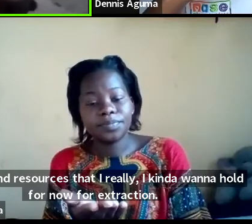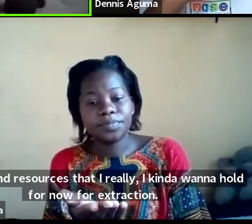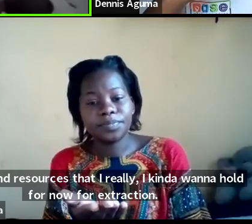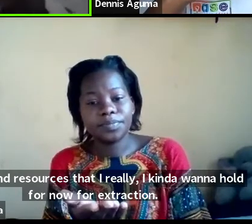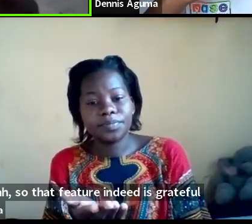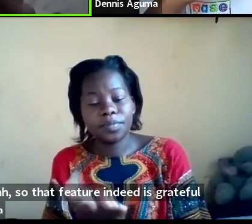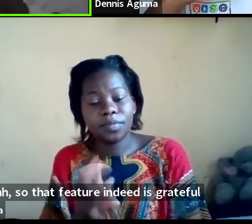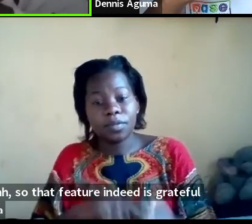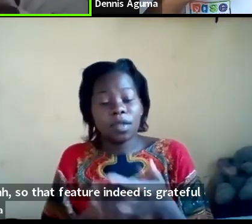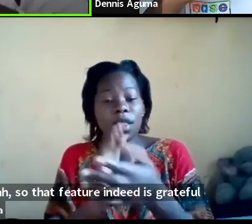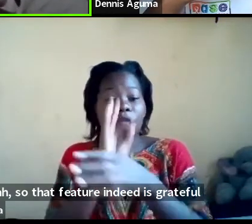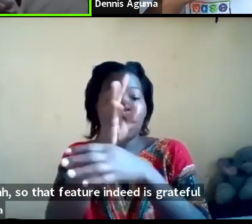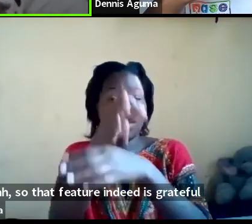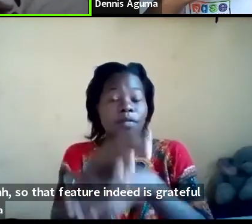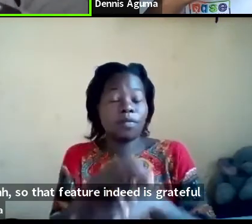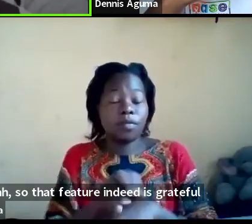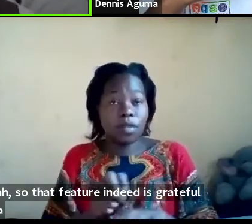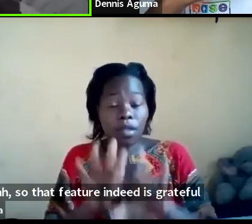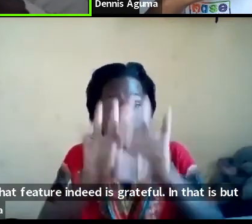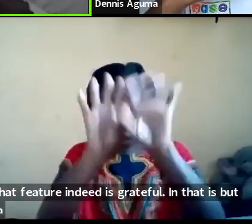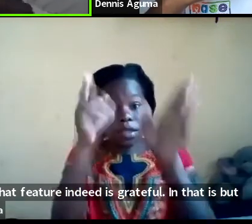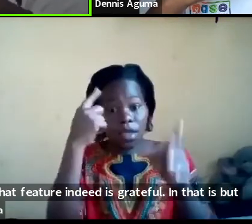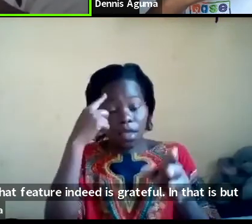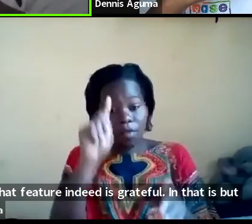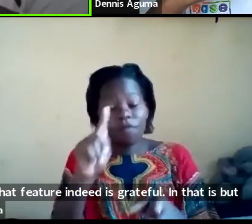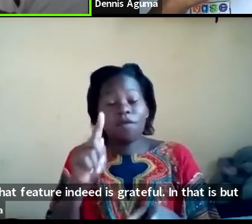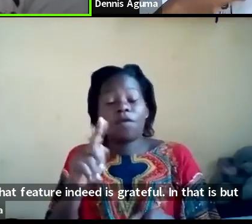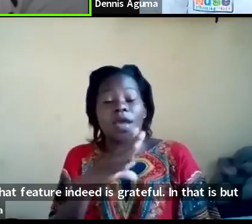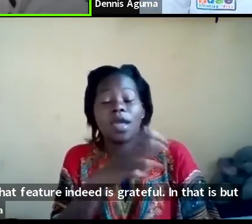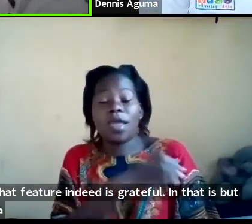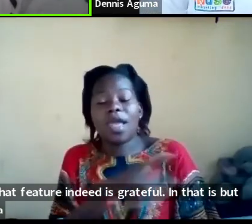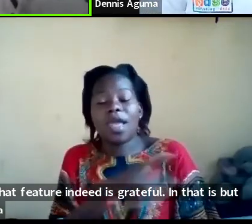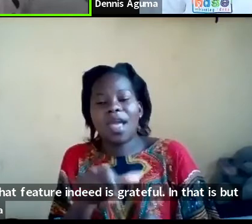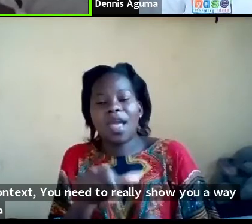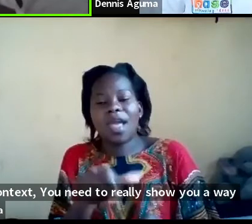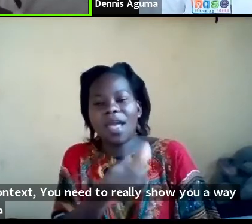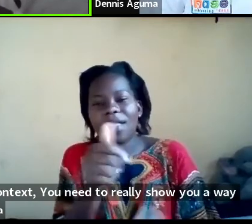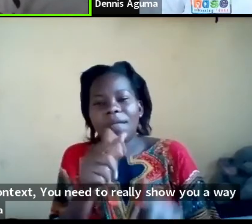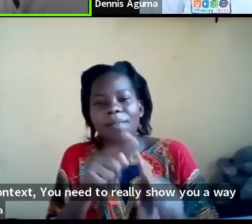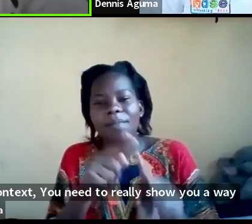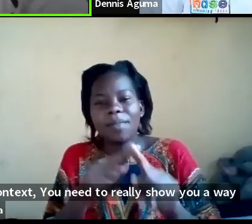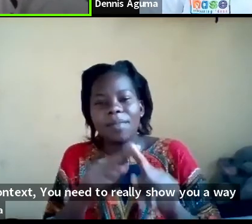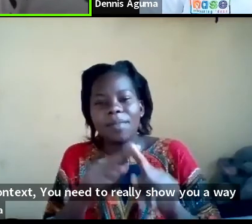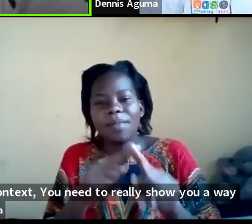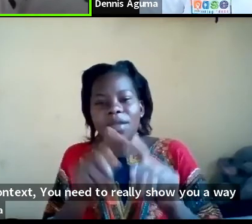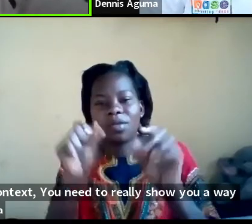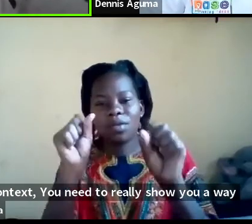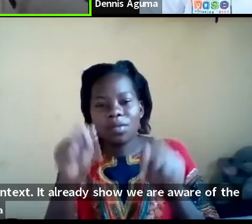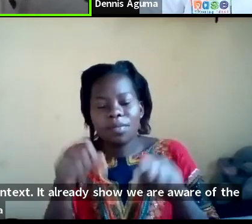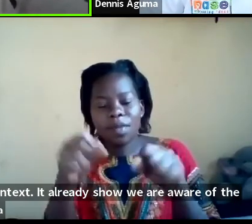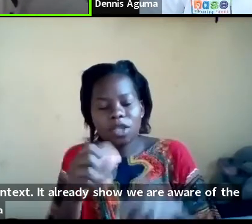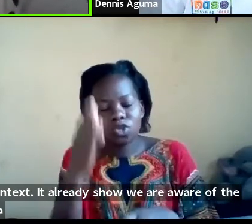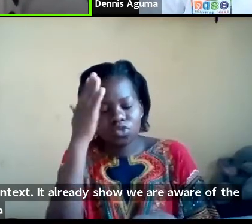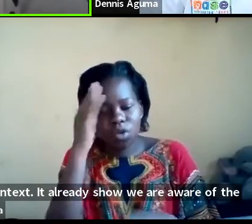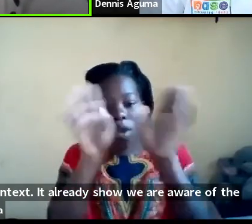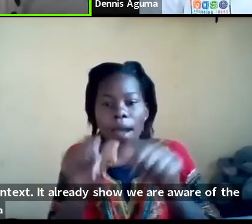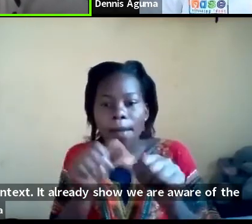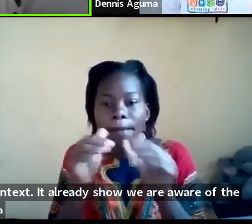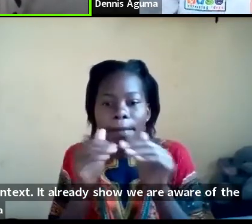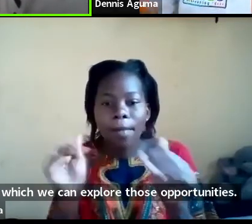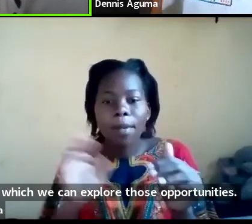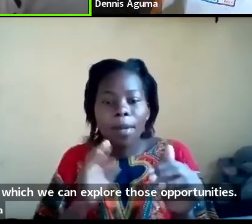bright for green energies, but for the Uganda context, we need to always be sure we are aware of the extent to which we can explore those opportunities.